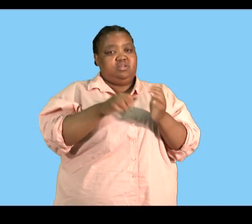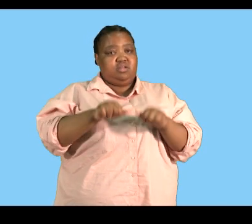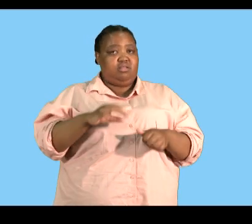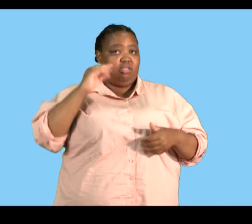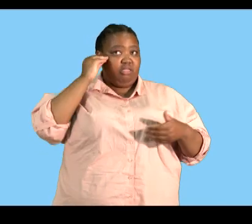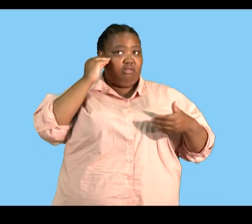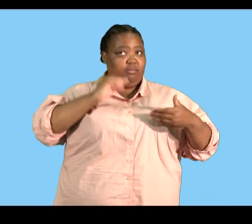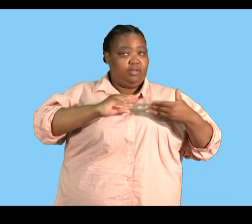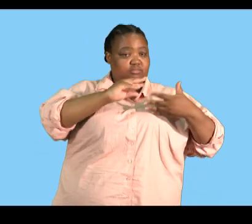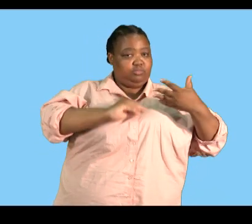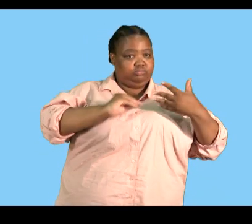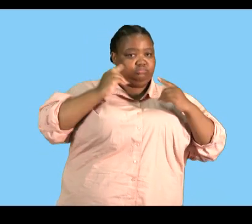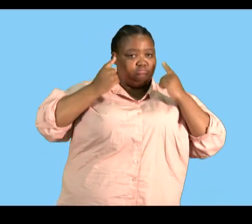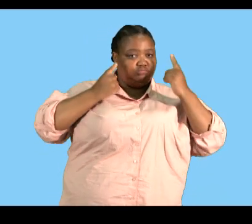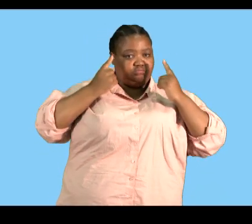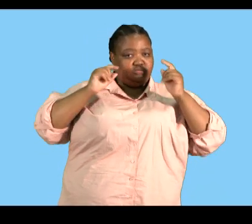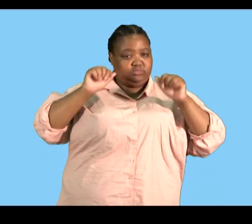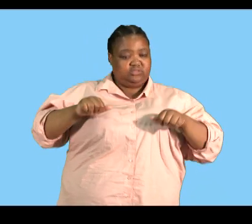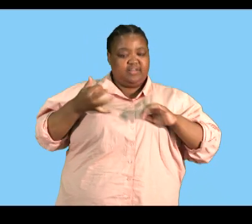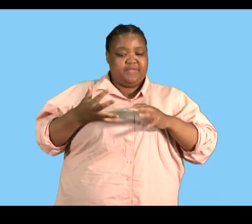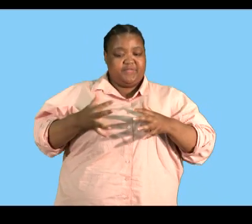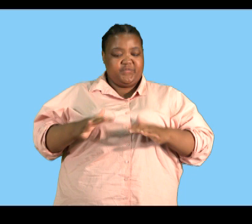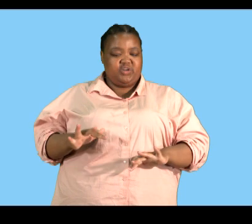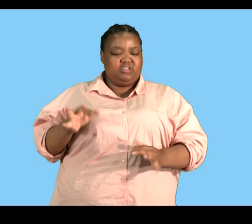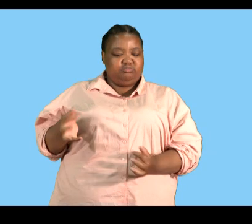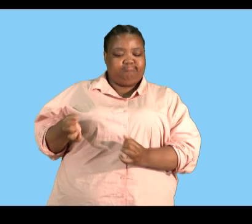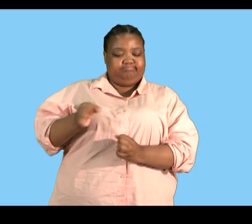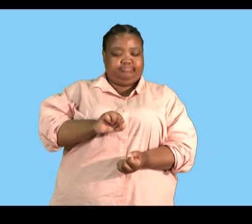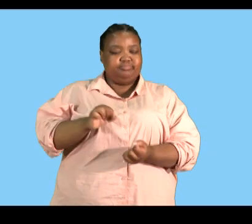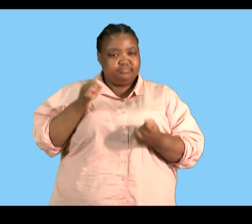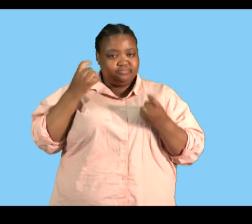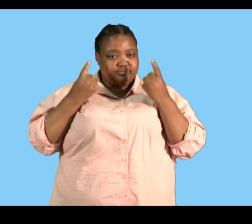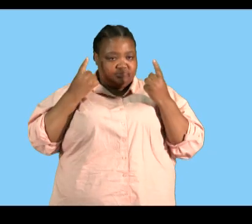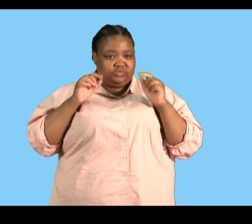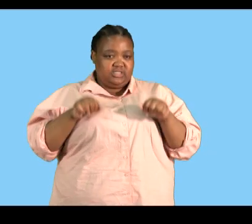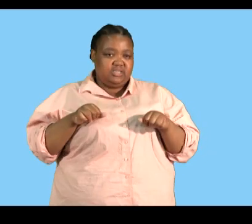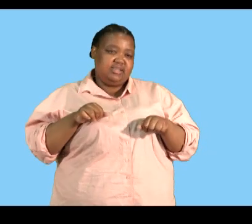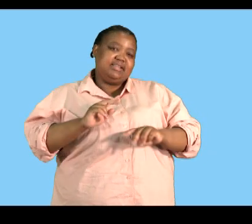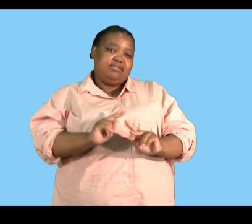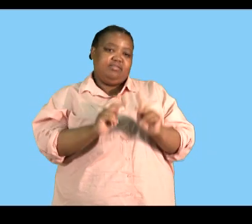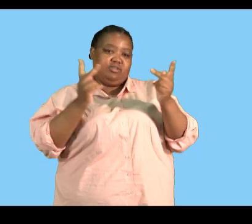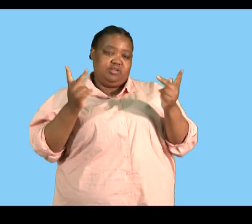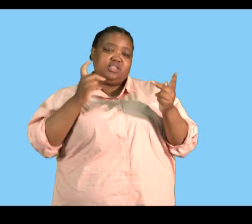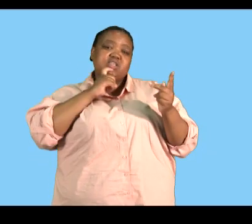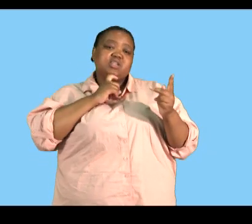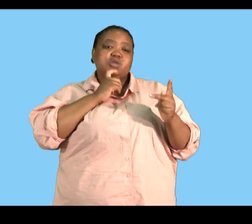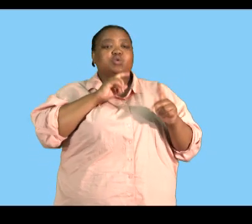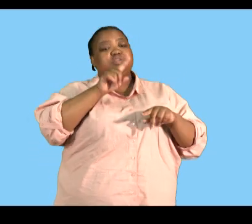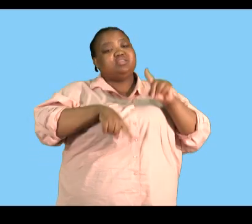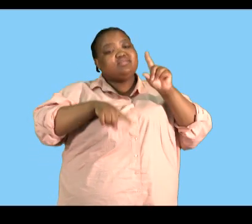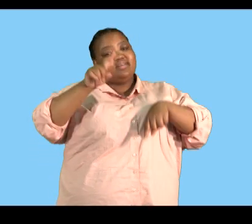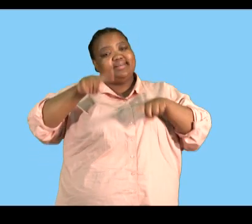consider all information and reach a conclusion. When you differentiate, you'll use the differences to